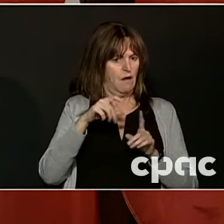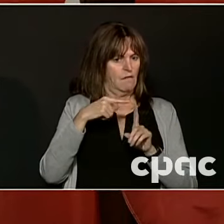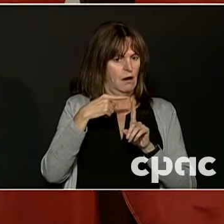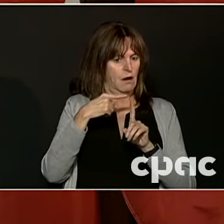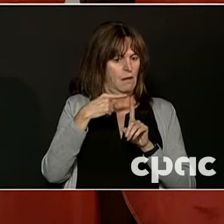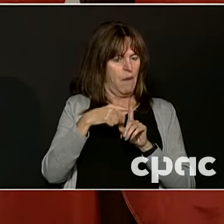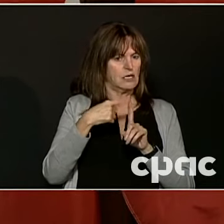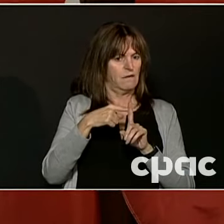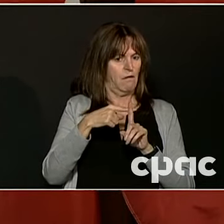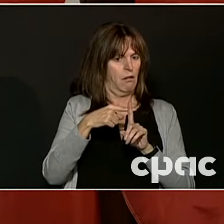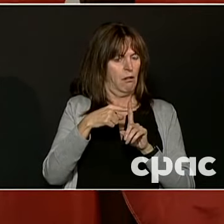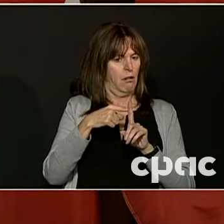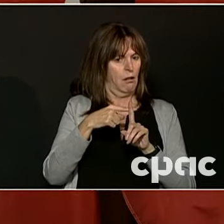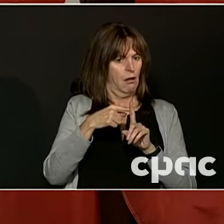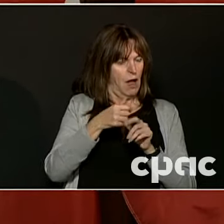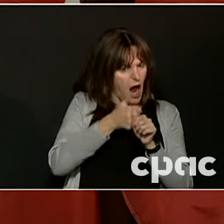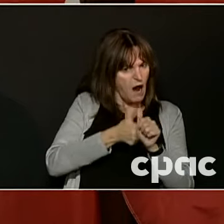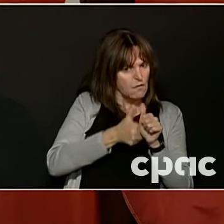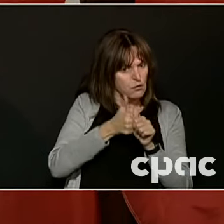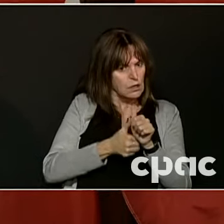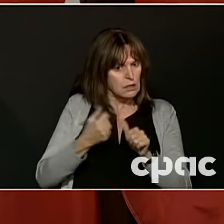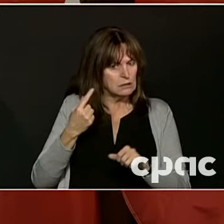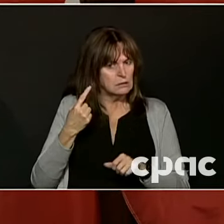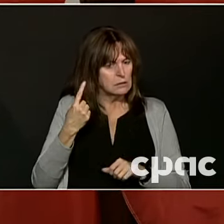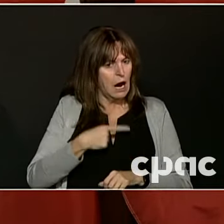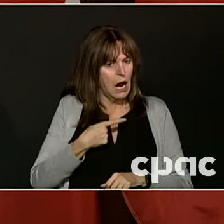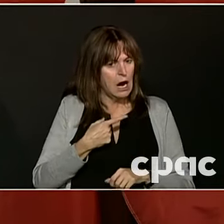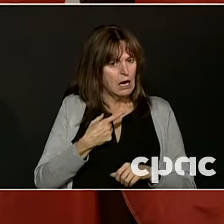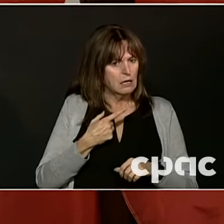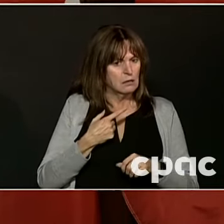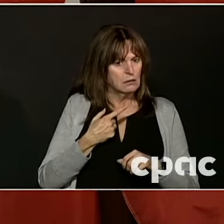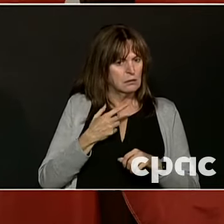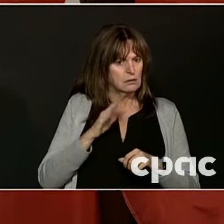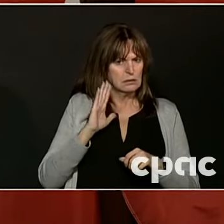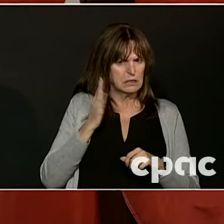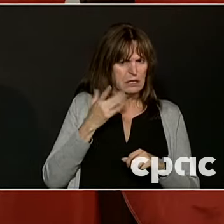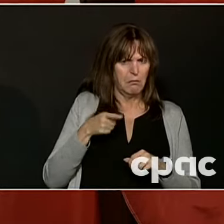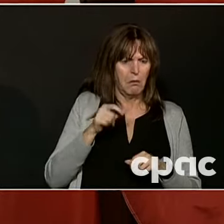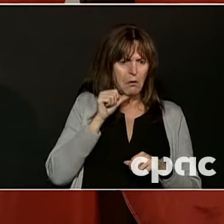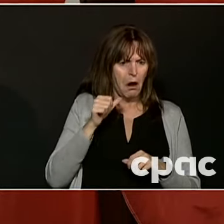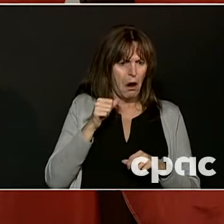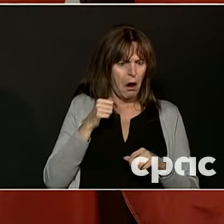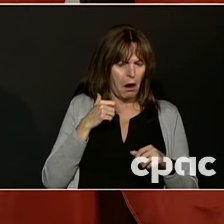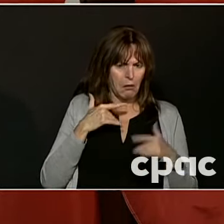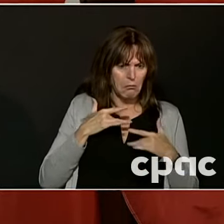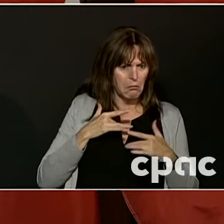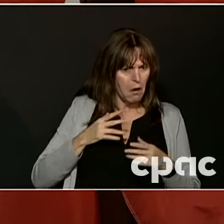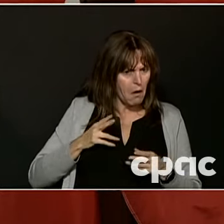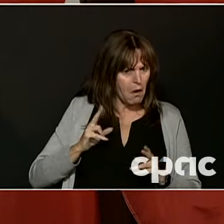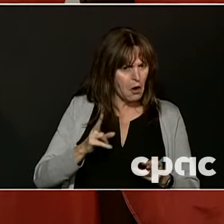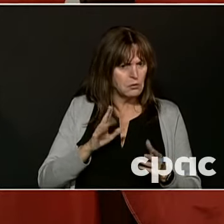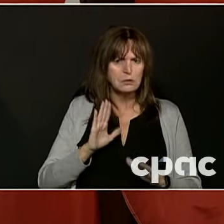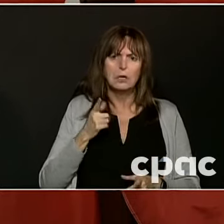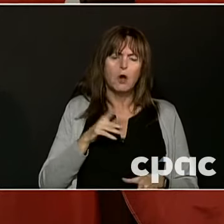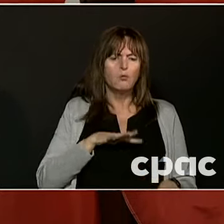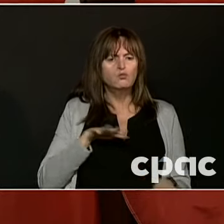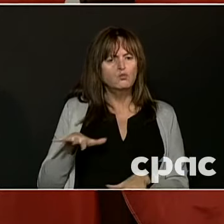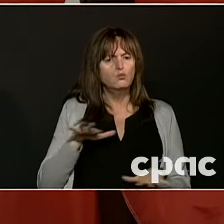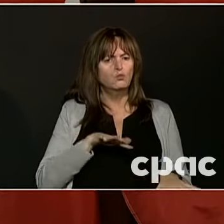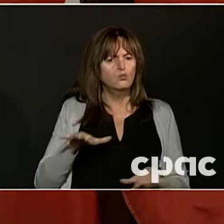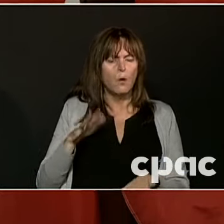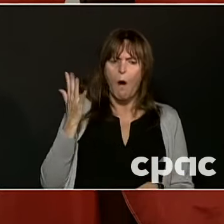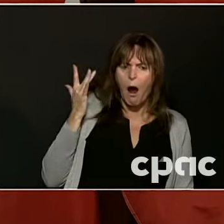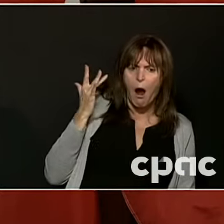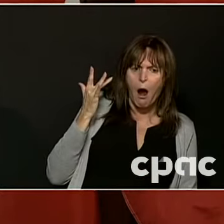Well, we're trying to sound urgent as much as we can. I thought Dr. Brown was being pretty clear about that, and those projections,